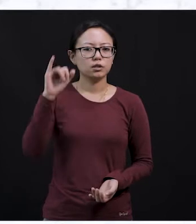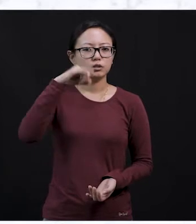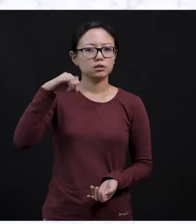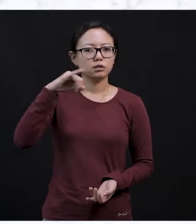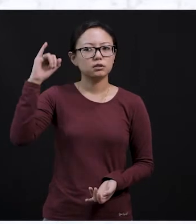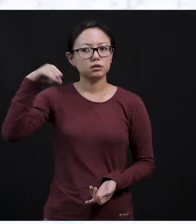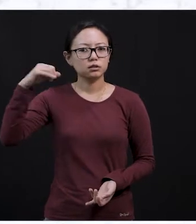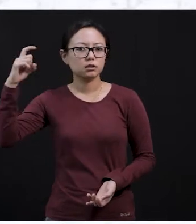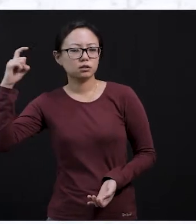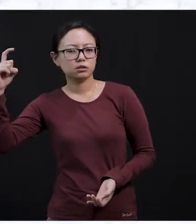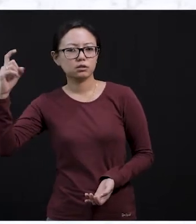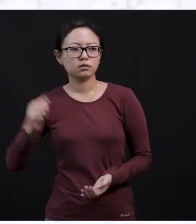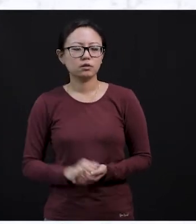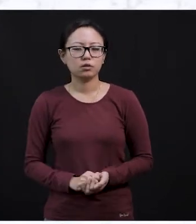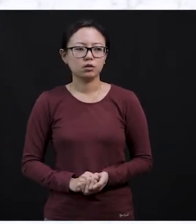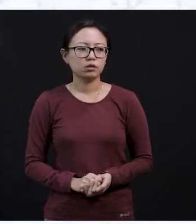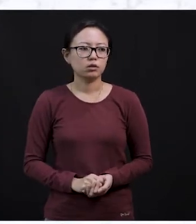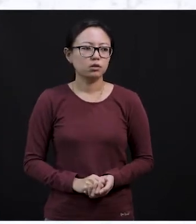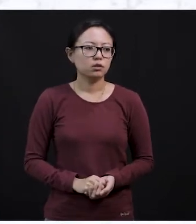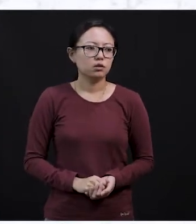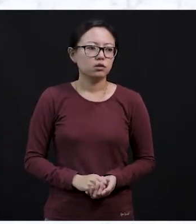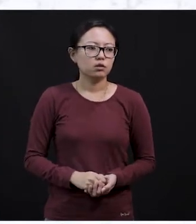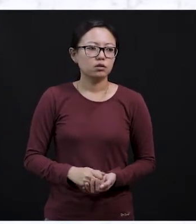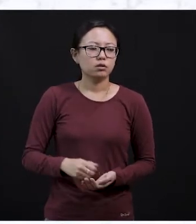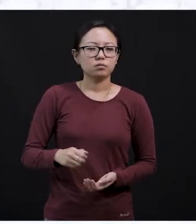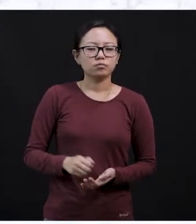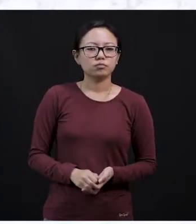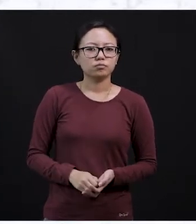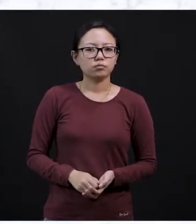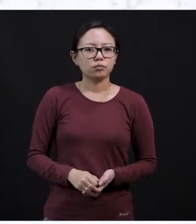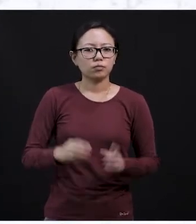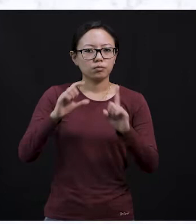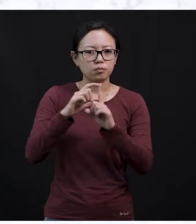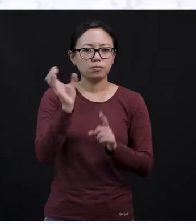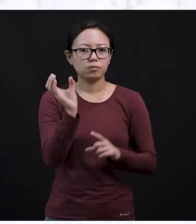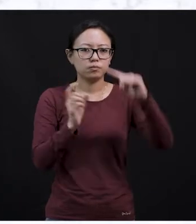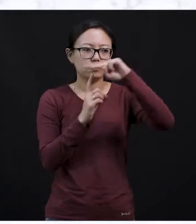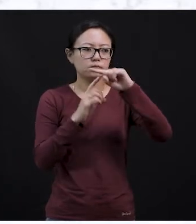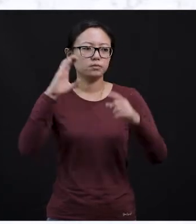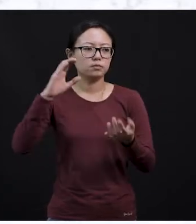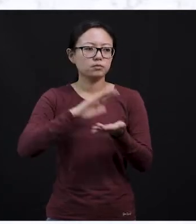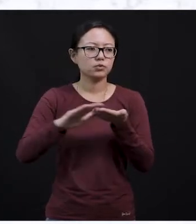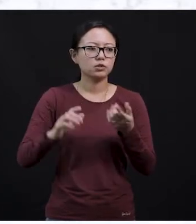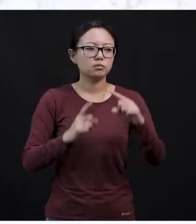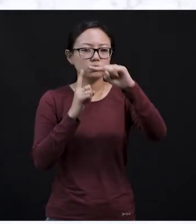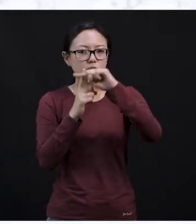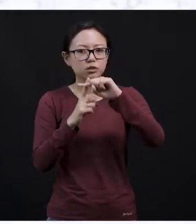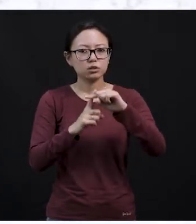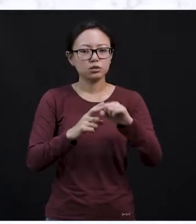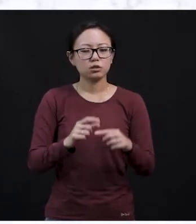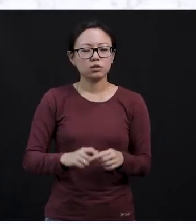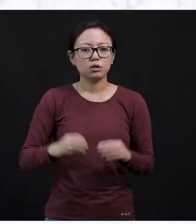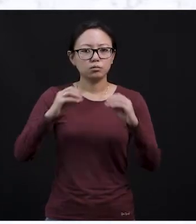1667, for years, the Dutch and the British, both of them, tried to get information on the sea route to India. And